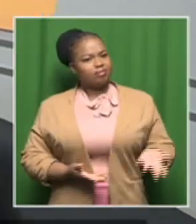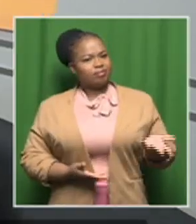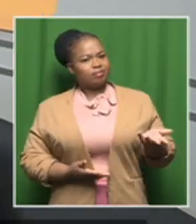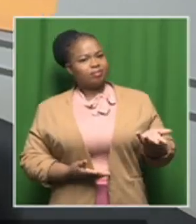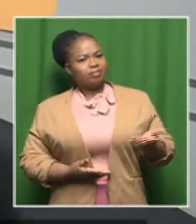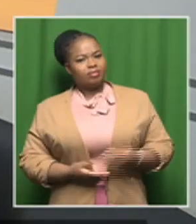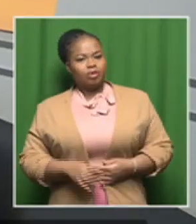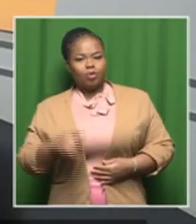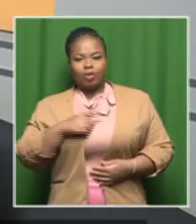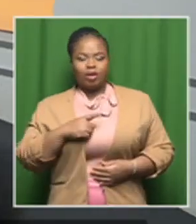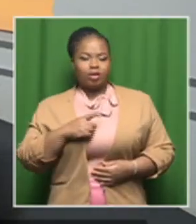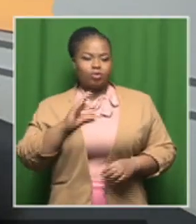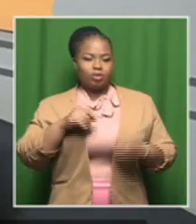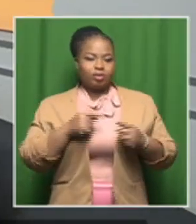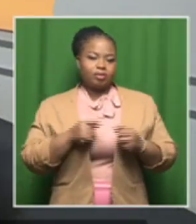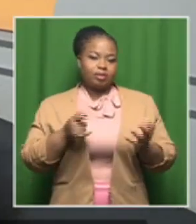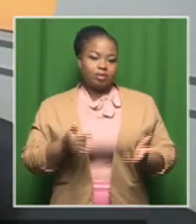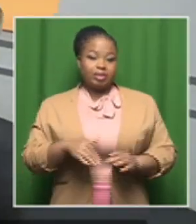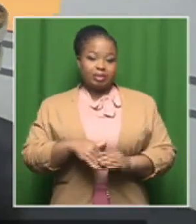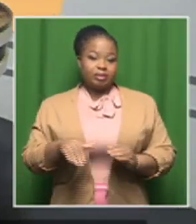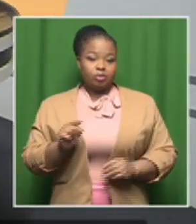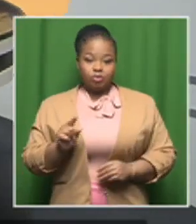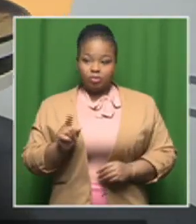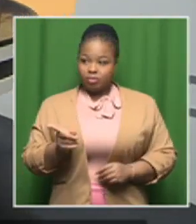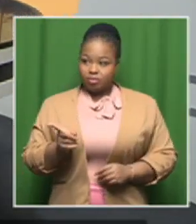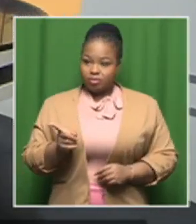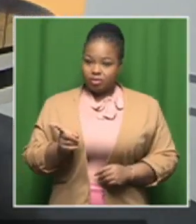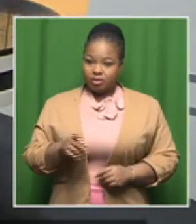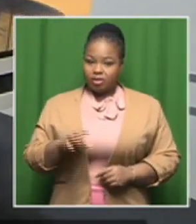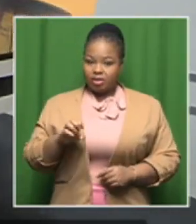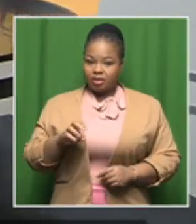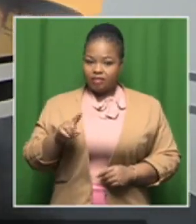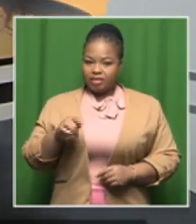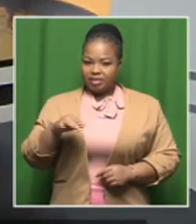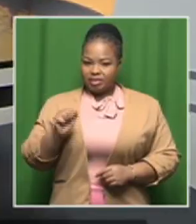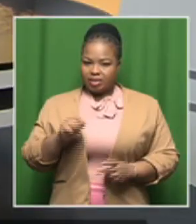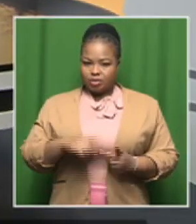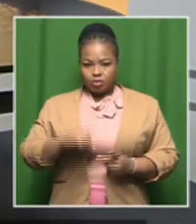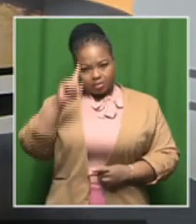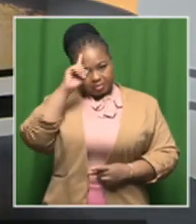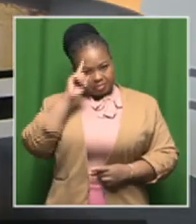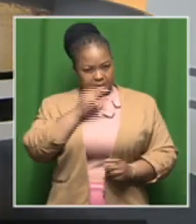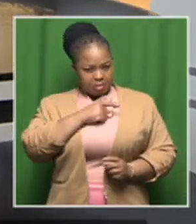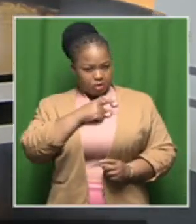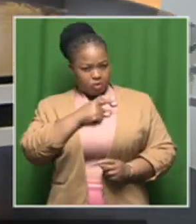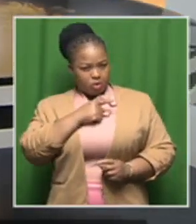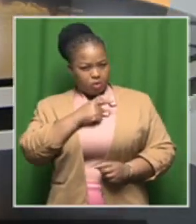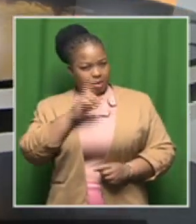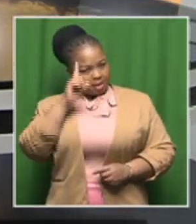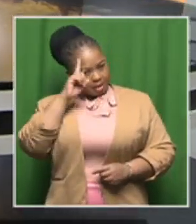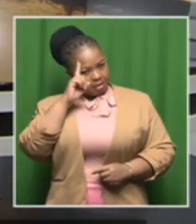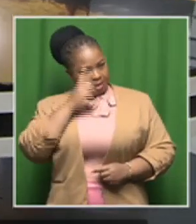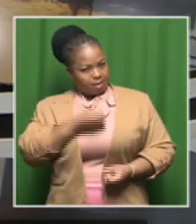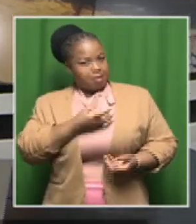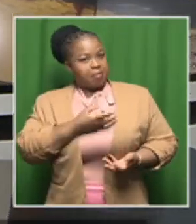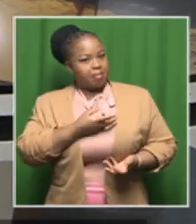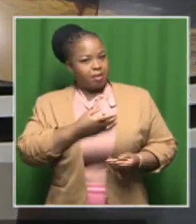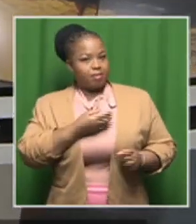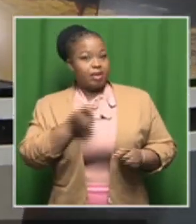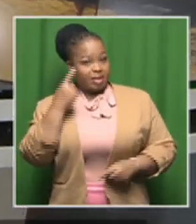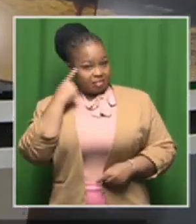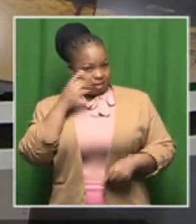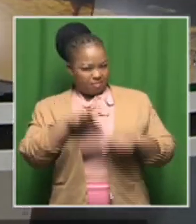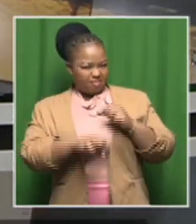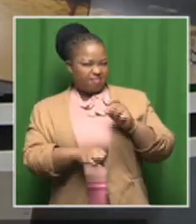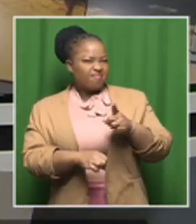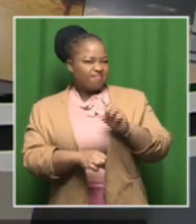we're speaking out of the house now, but did Evita have a crush on Madiba? I think she did. I definitely picked those vibes